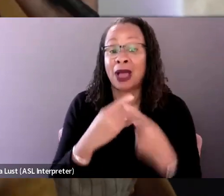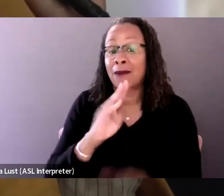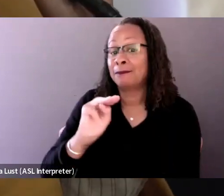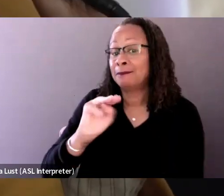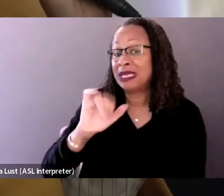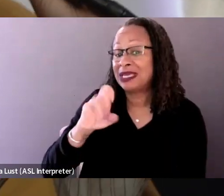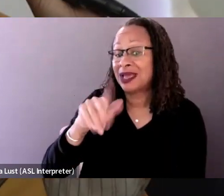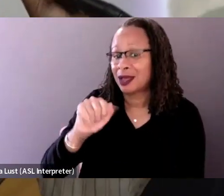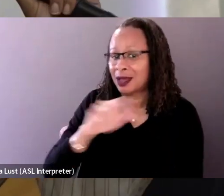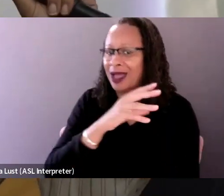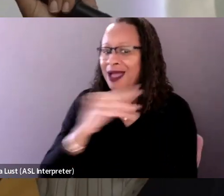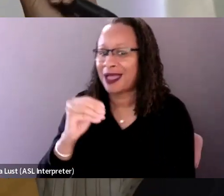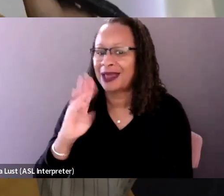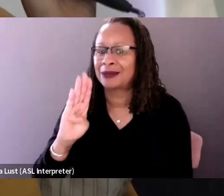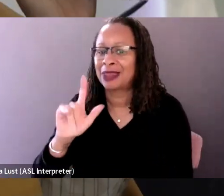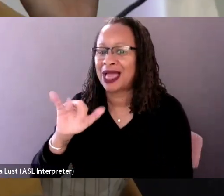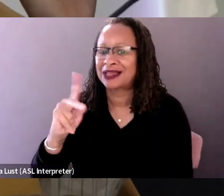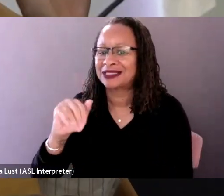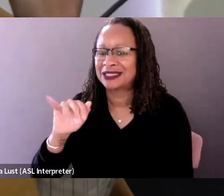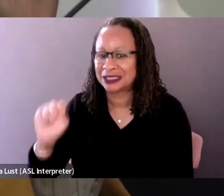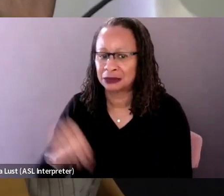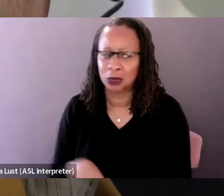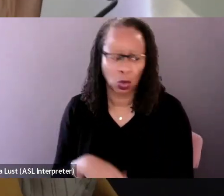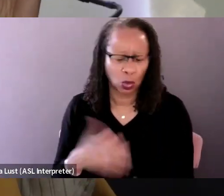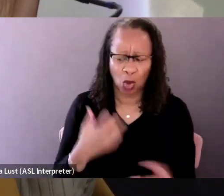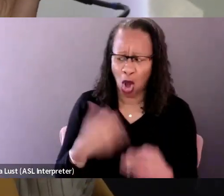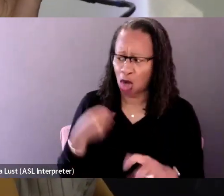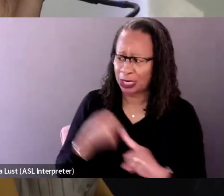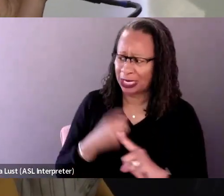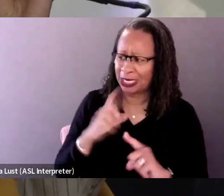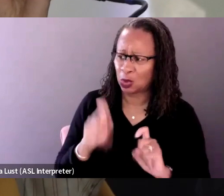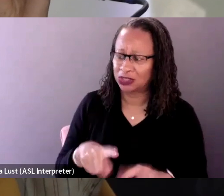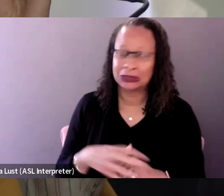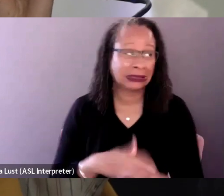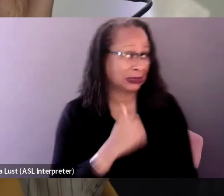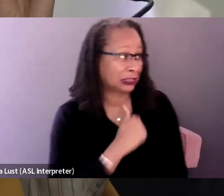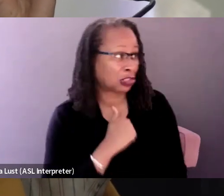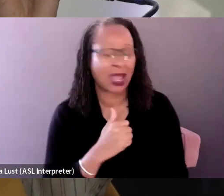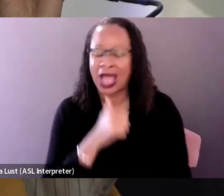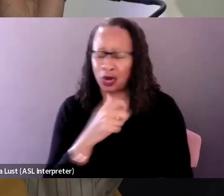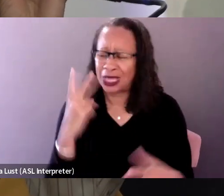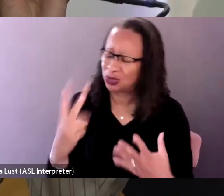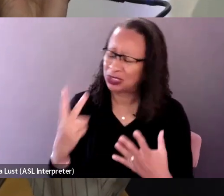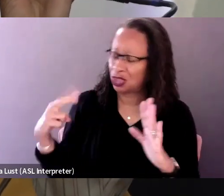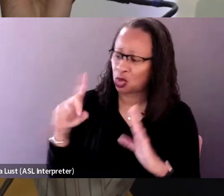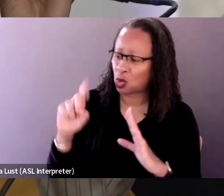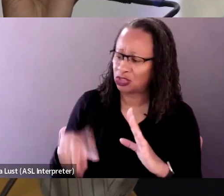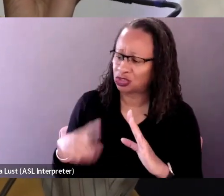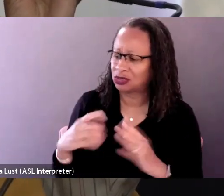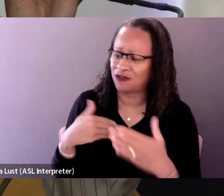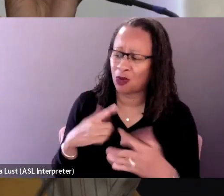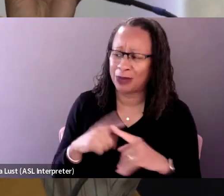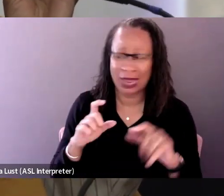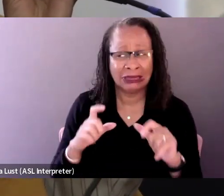These are some hard-hitting questions. Usually, Sorry. No, I don't like seeing them in advance, but I'm like, dang, I really could have stewed on this one. Blackness.